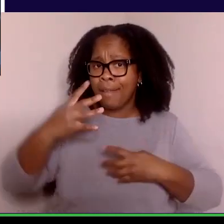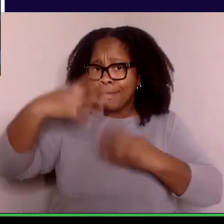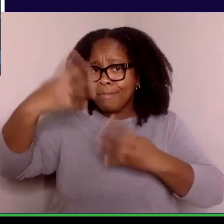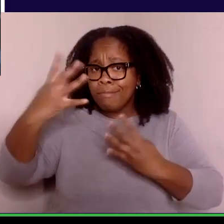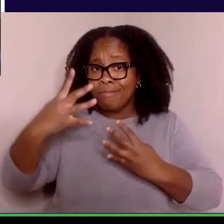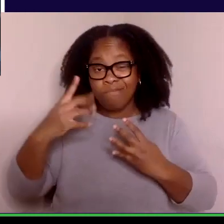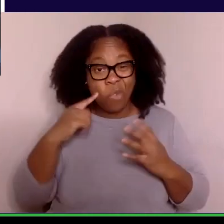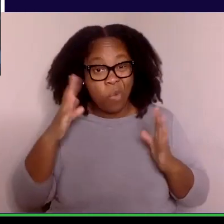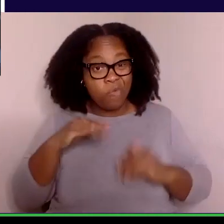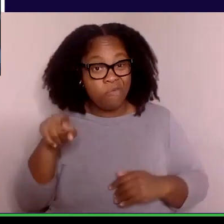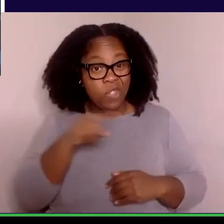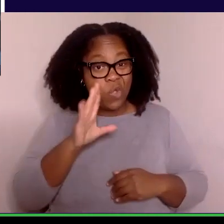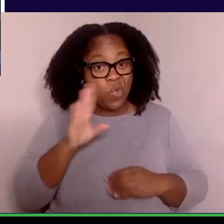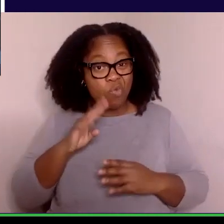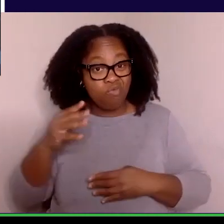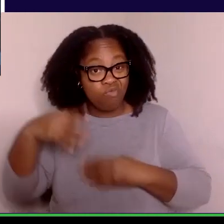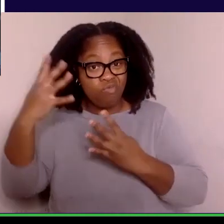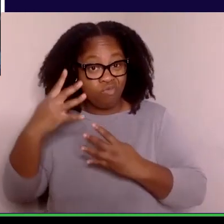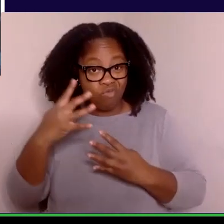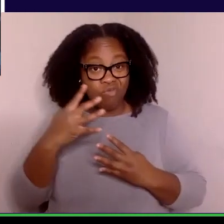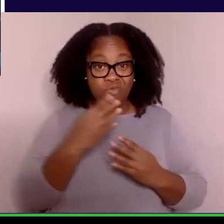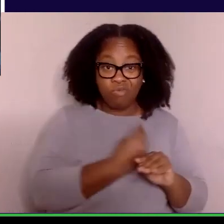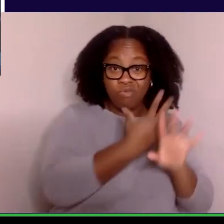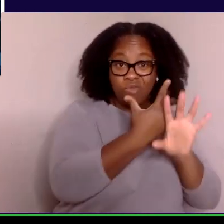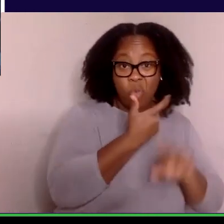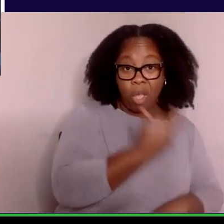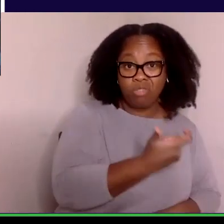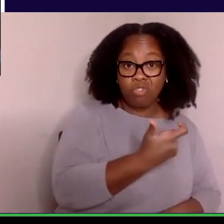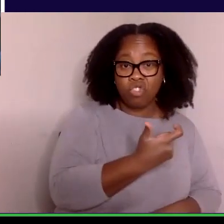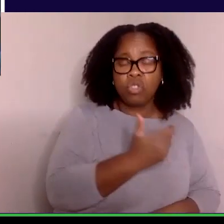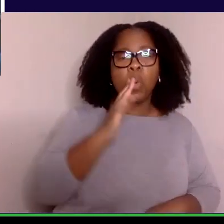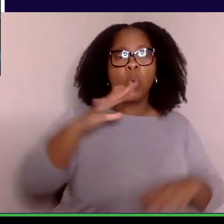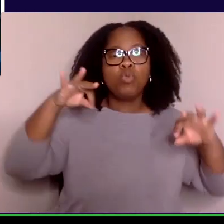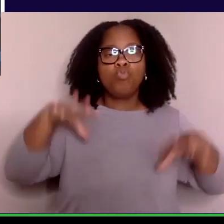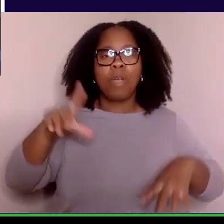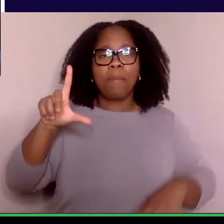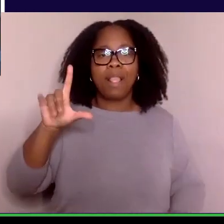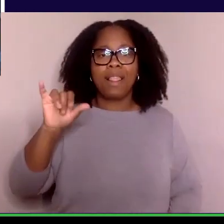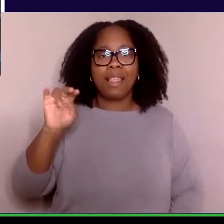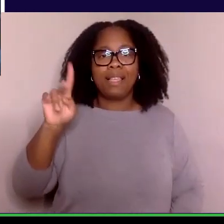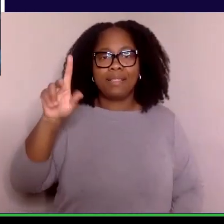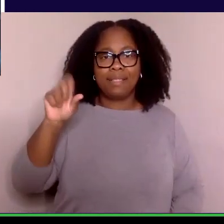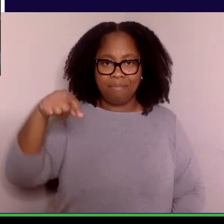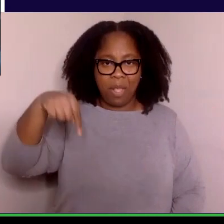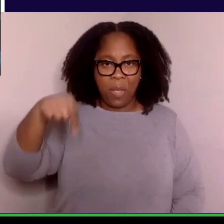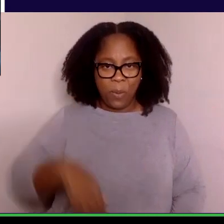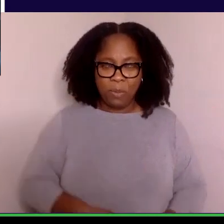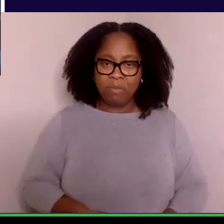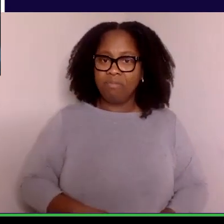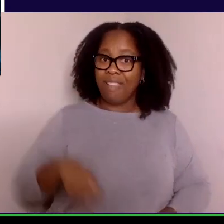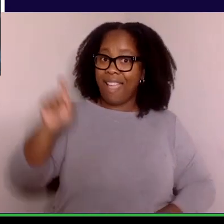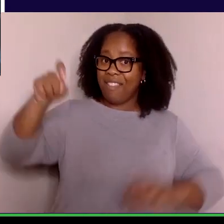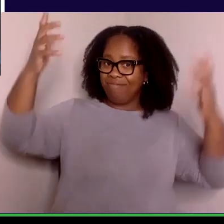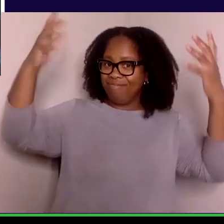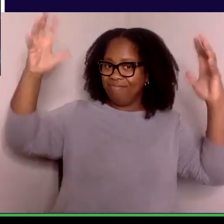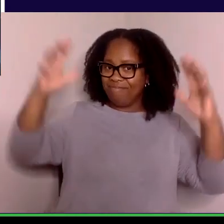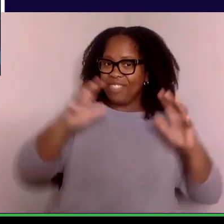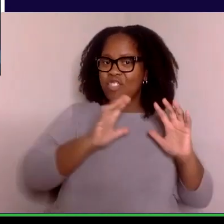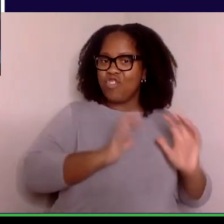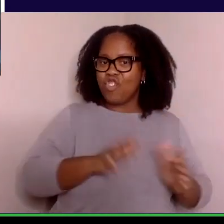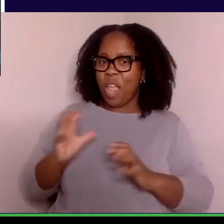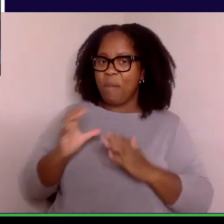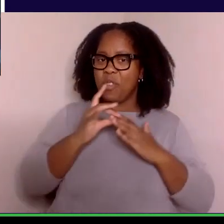it out. We'll put the links in the chat below. I have to give it up to our chapter leaders who came